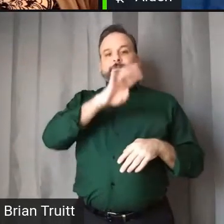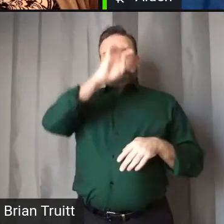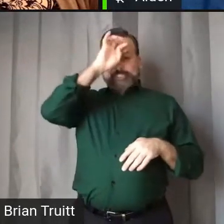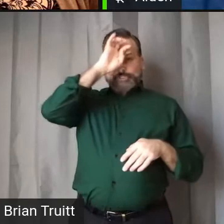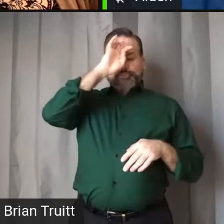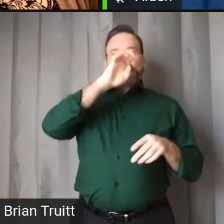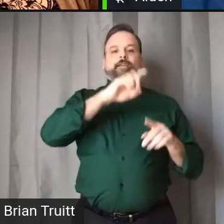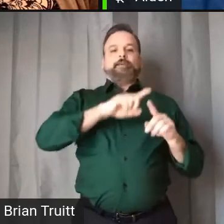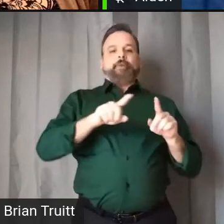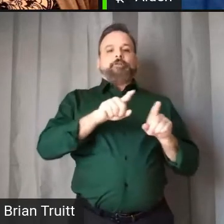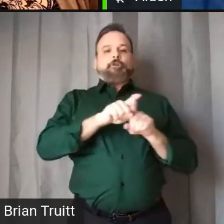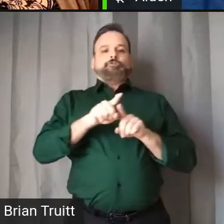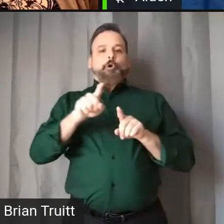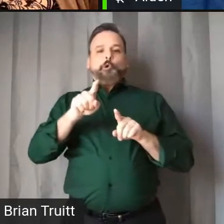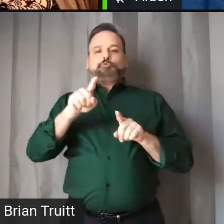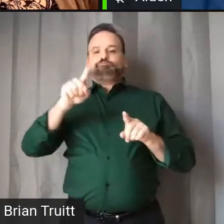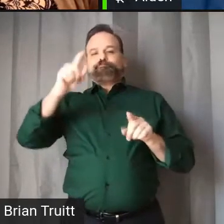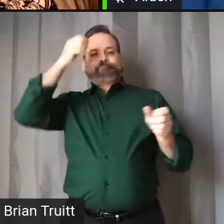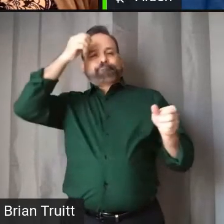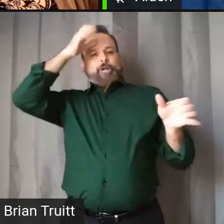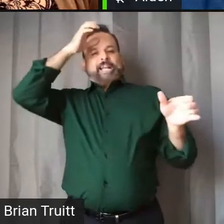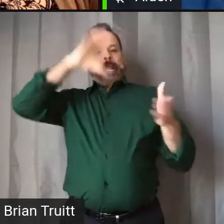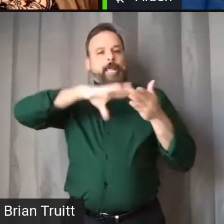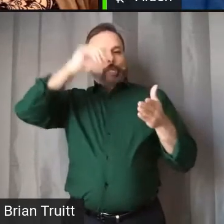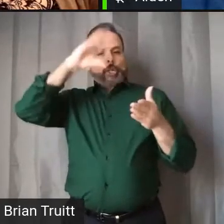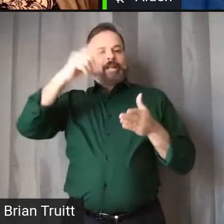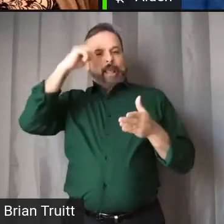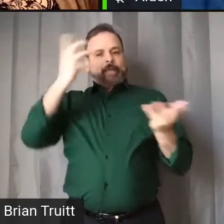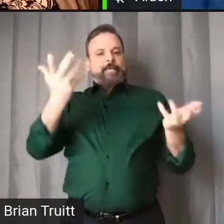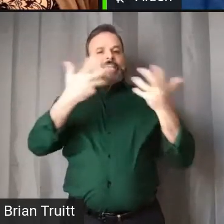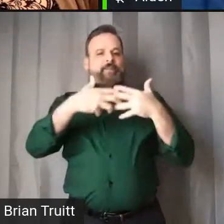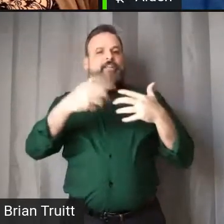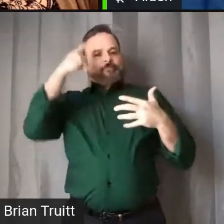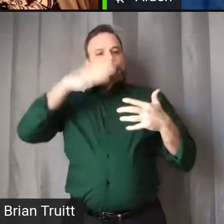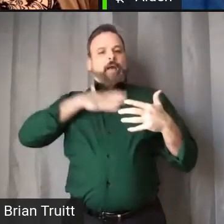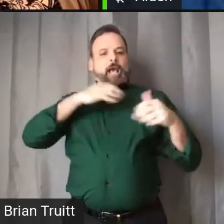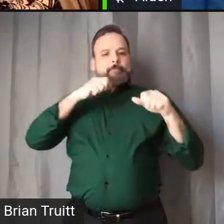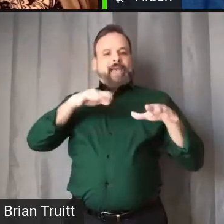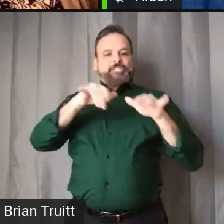then brainiac learning that I think came together for my magic system.